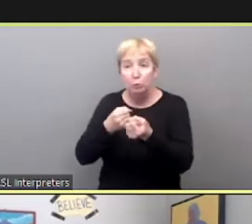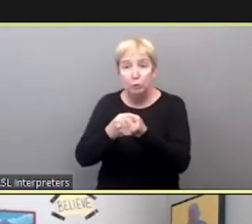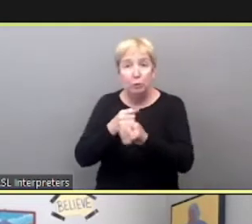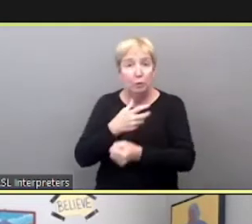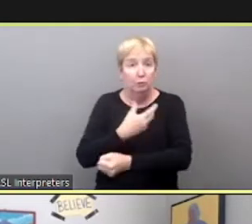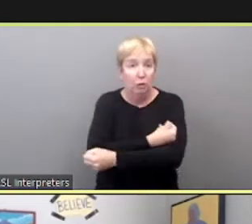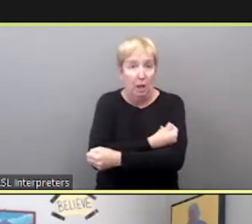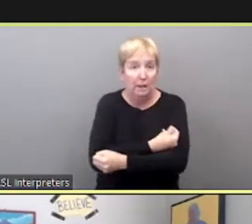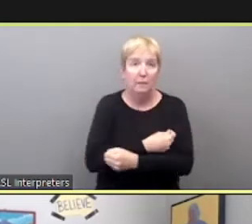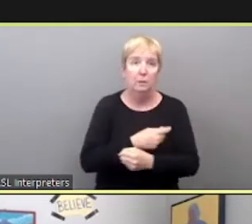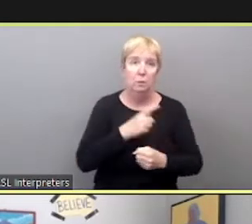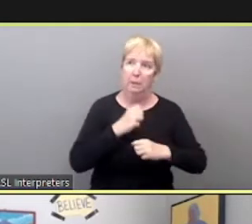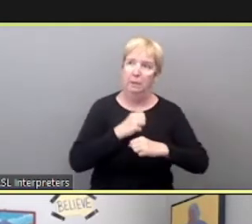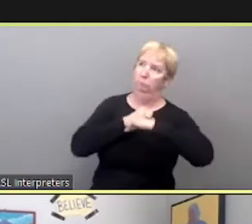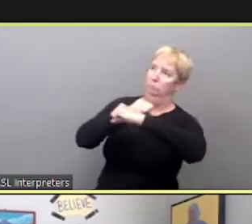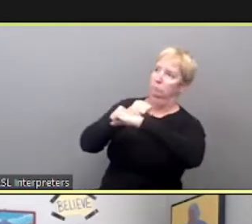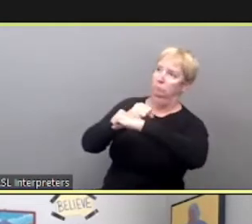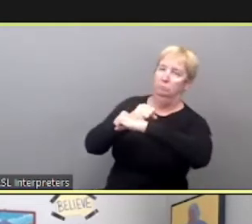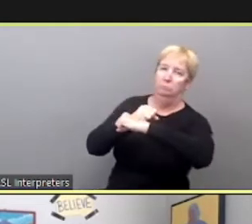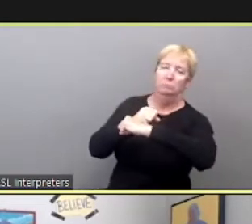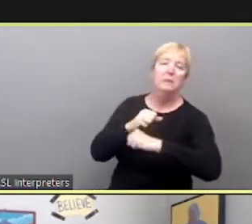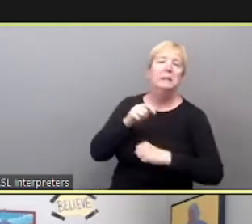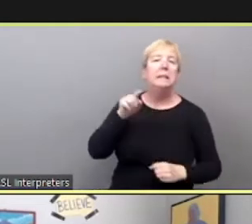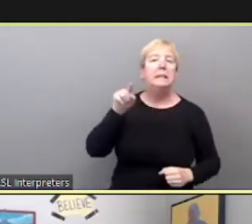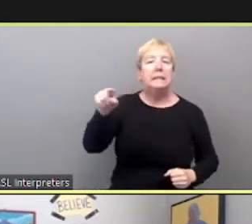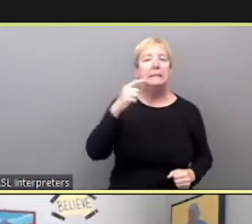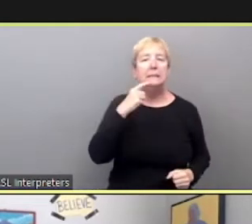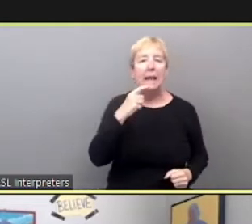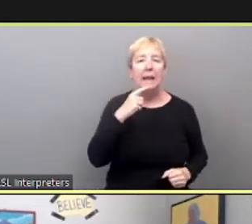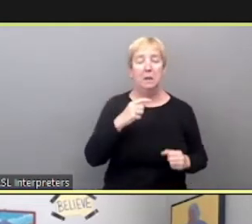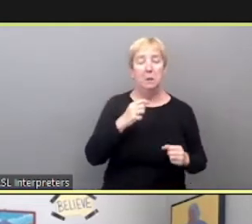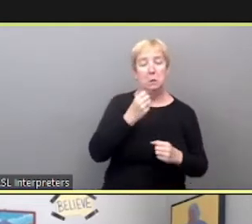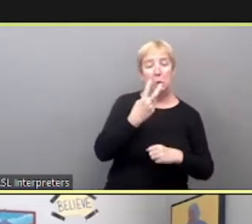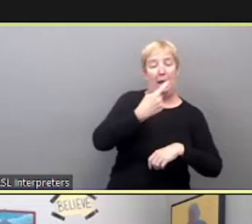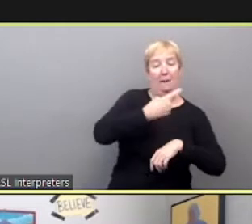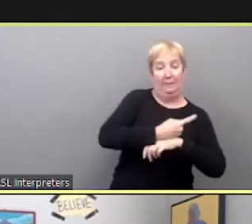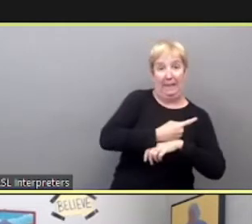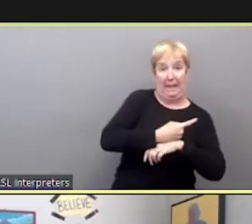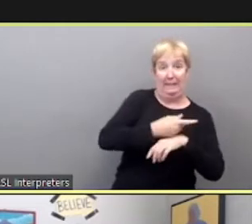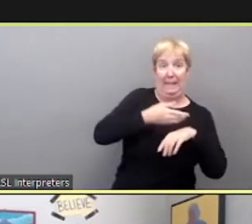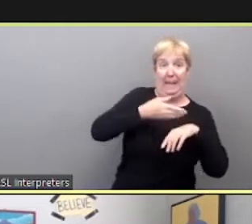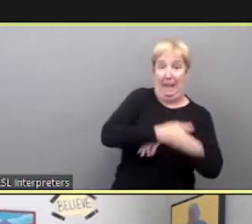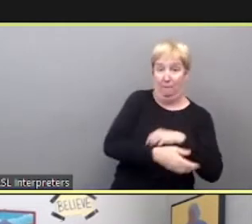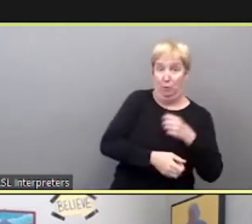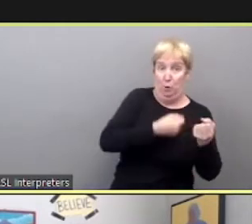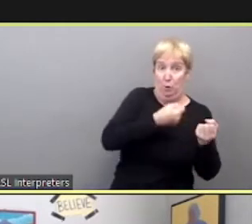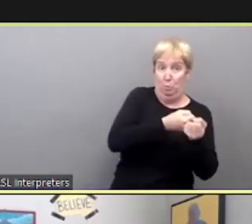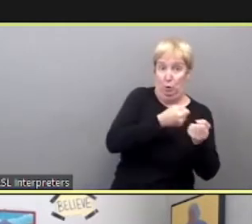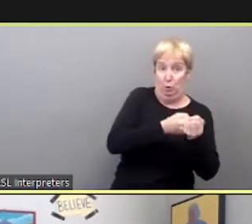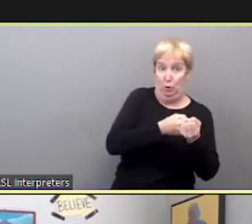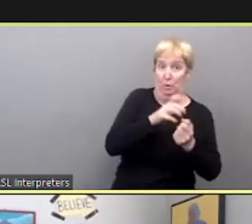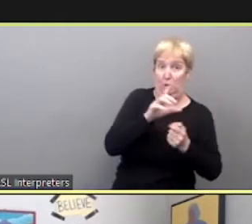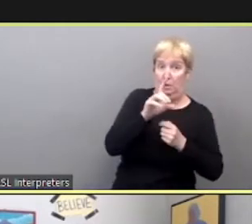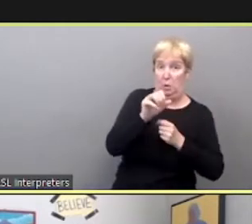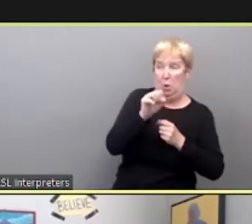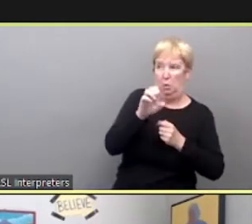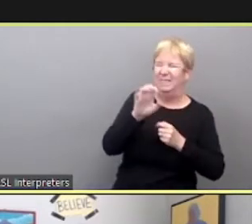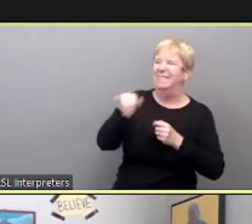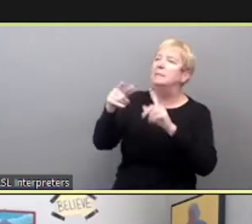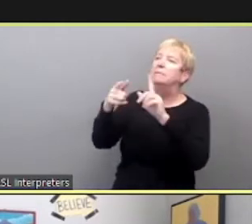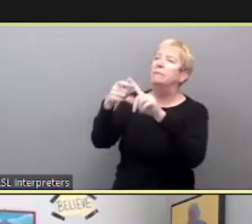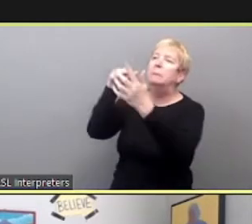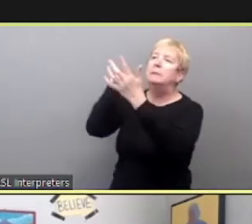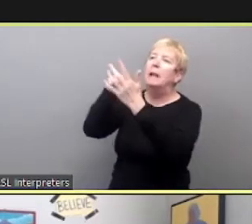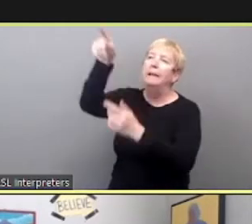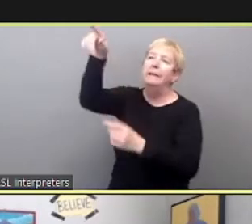from severe disease. And he comments that 12 days or more after the booster dose, this is a study in Israel, that the